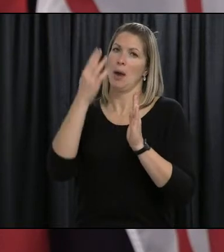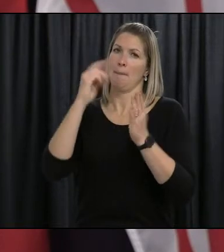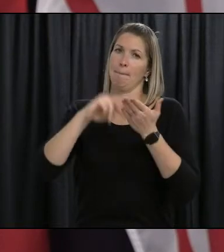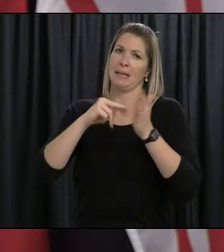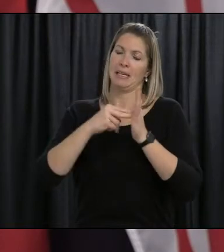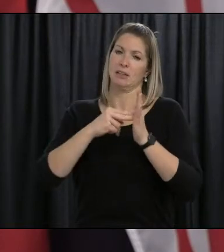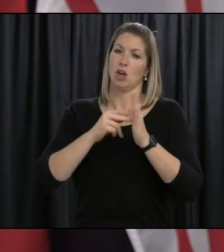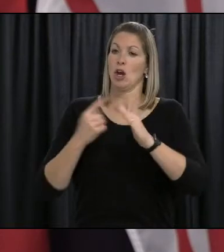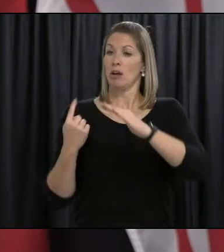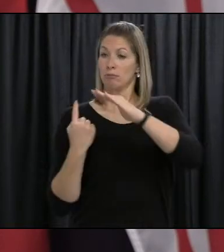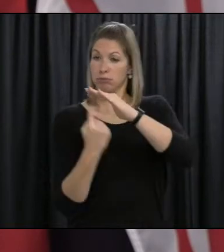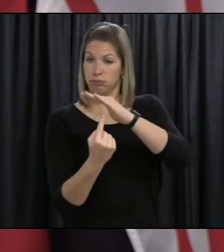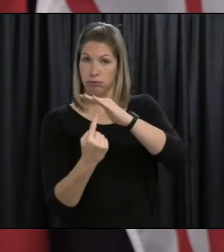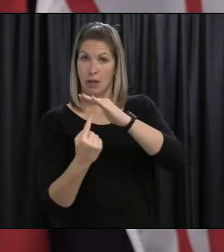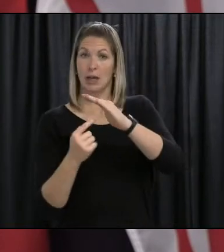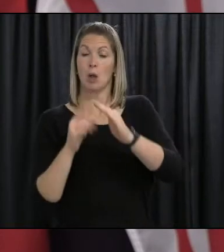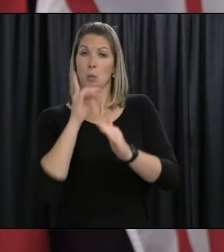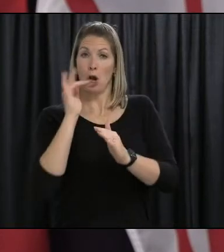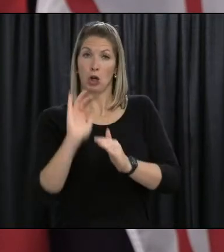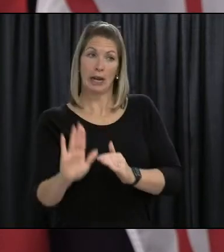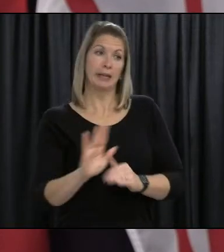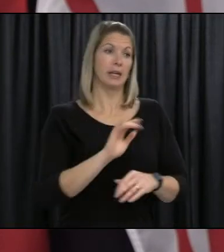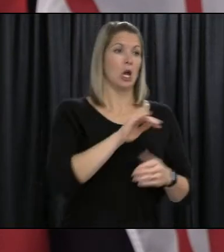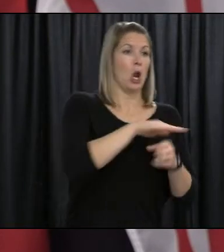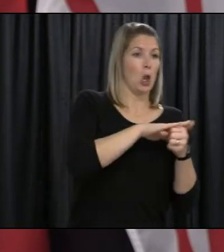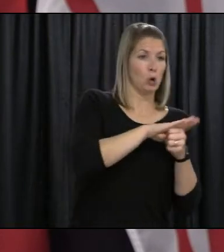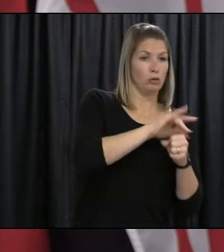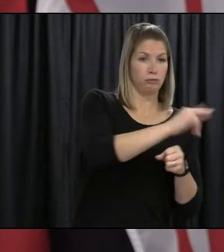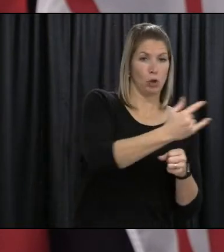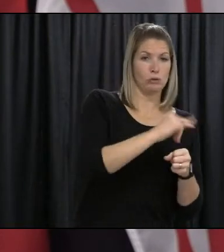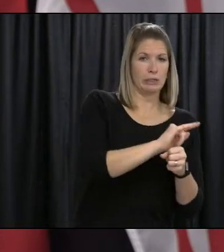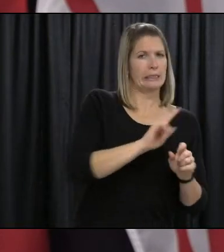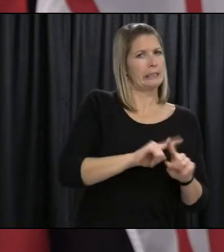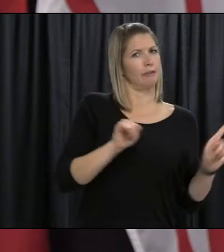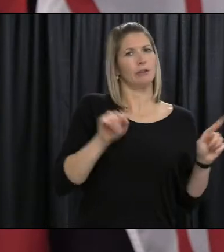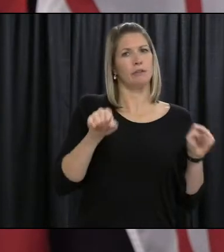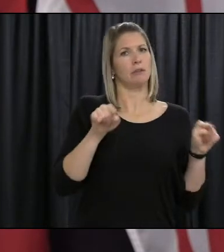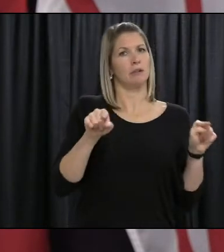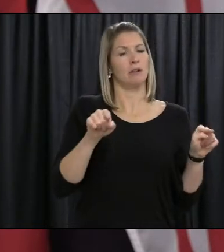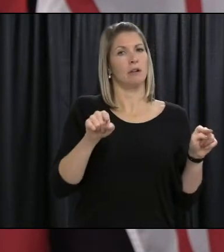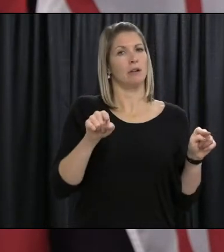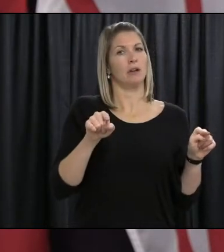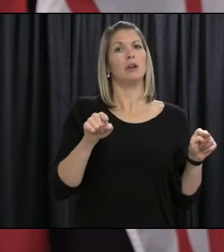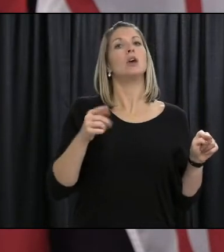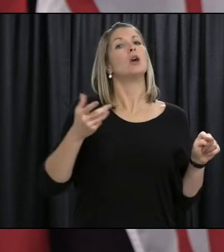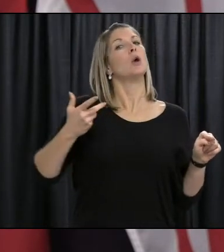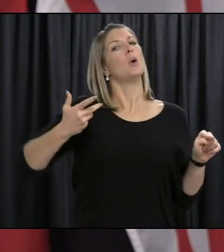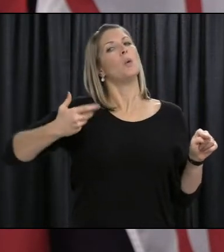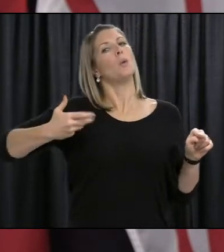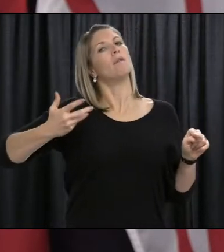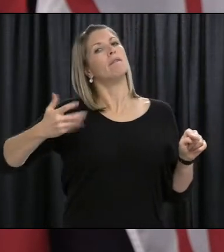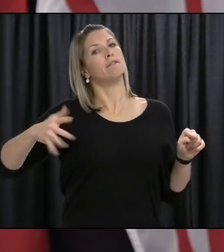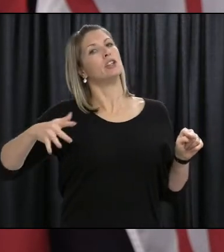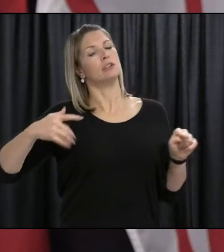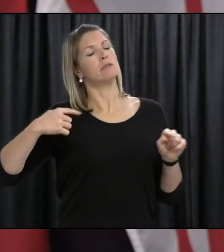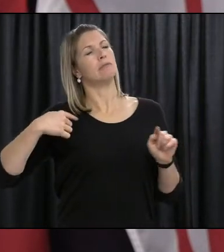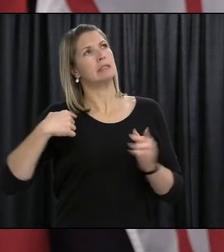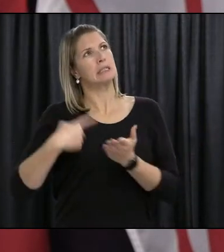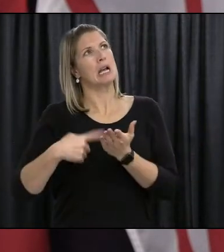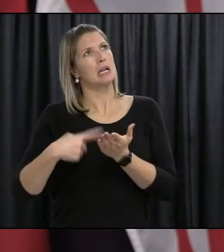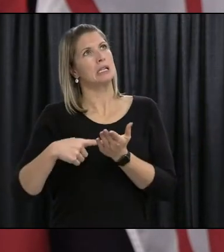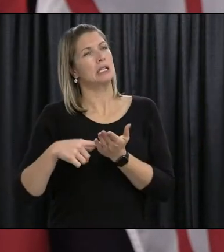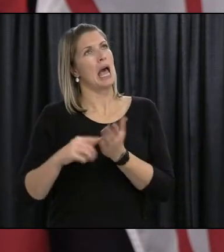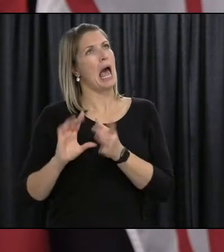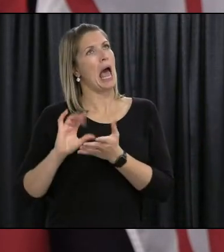Act. From the point of view of the health ministers, we have referenced these in our discussions,